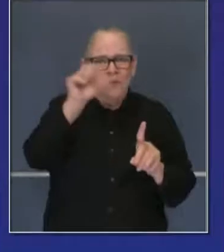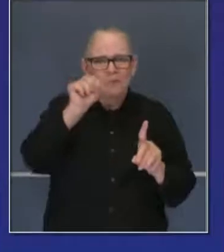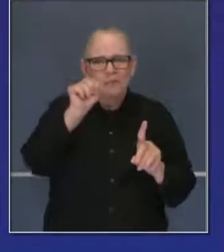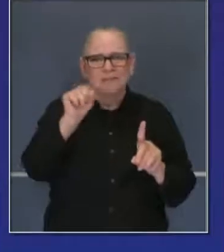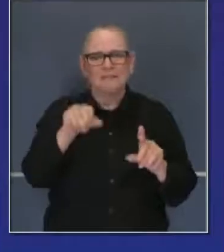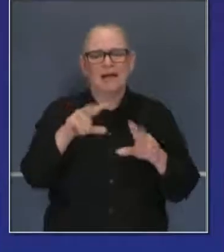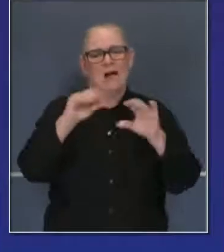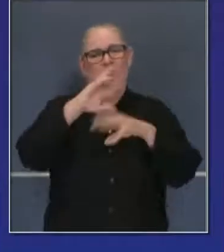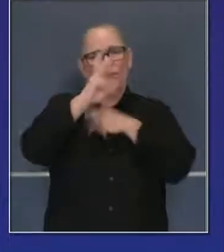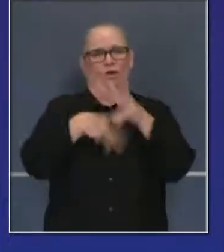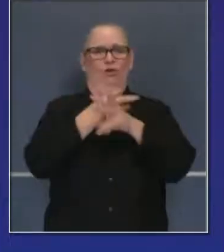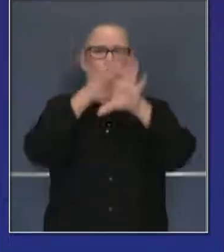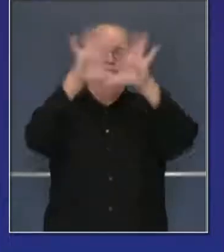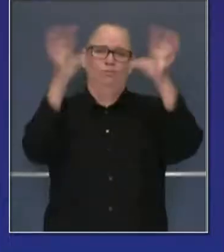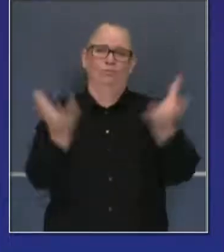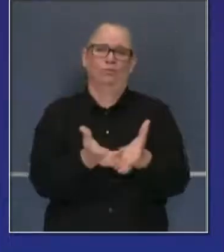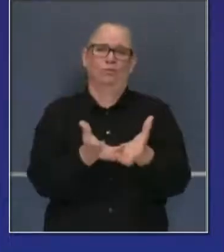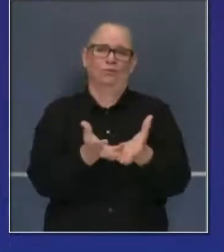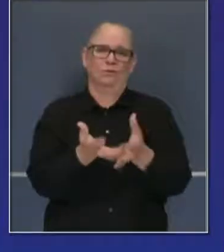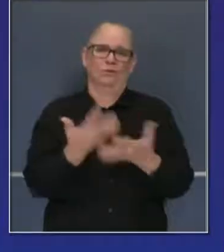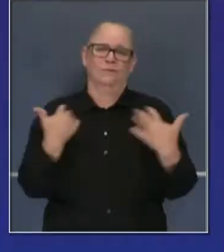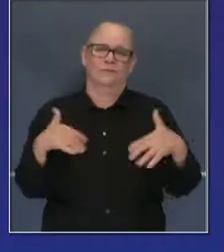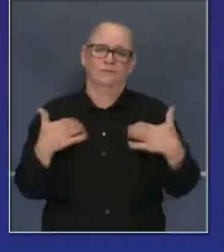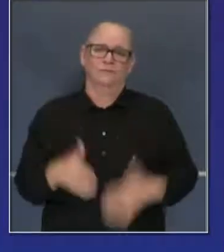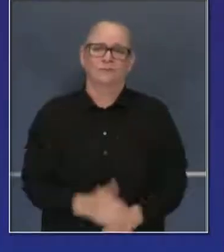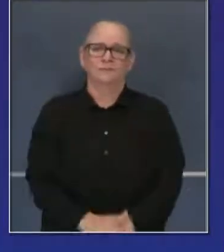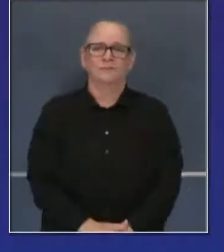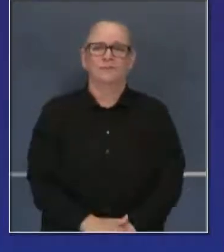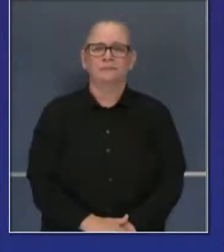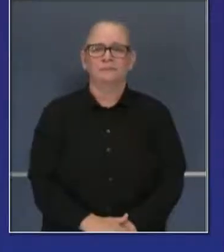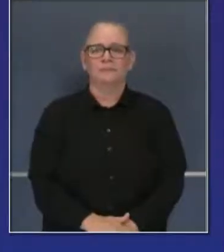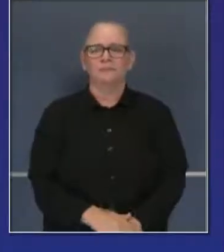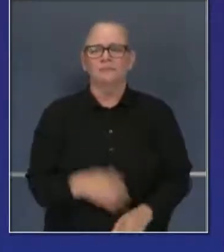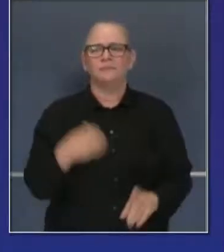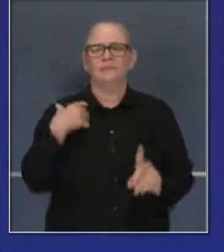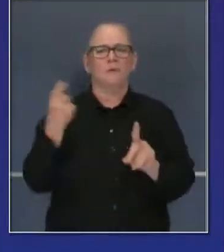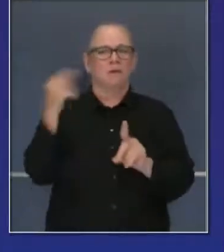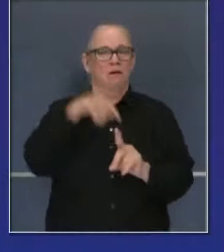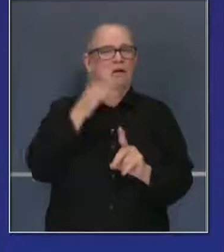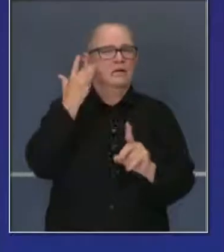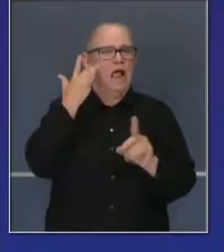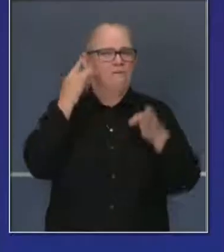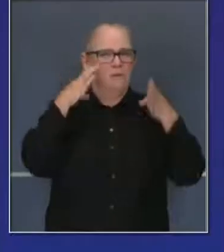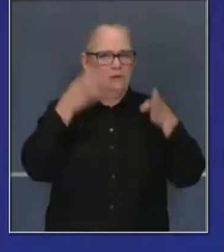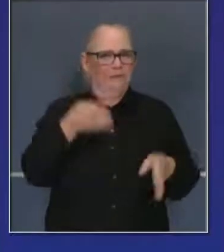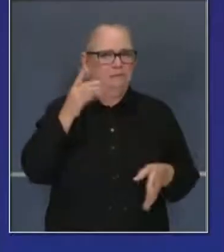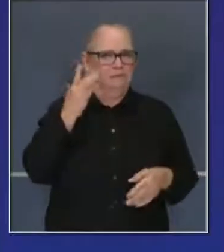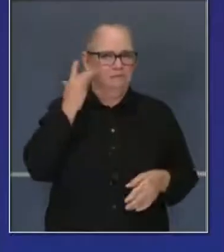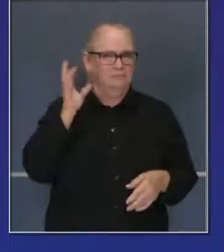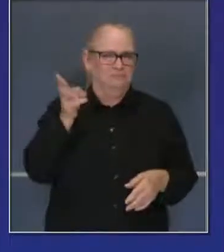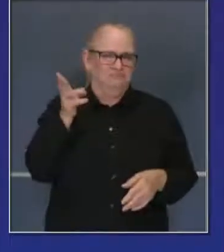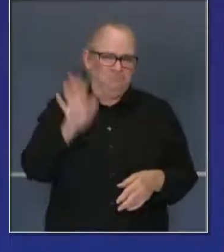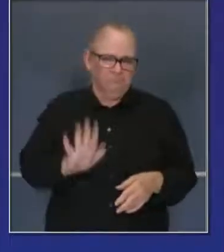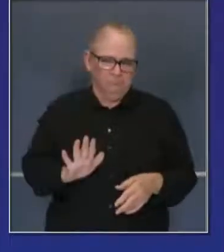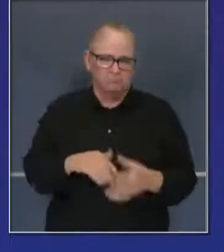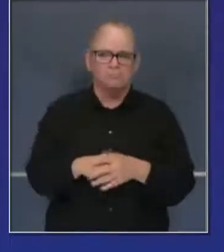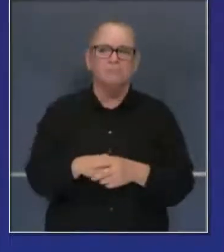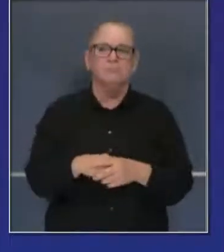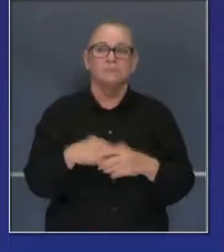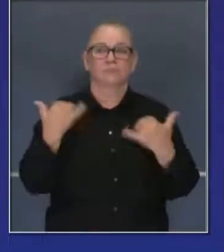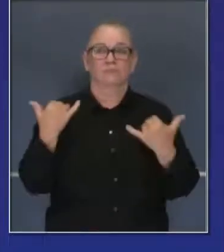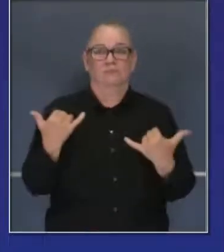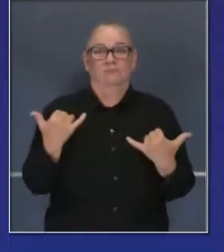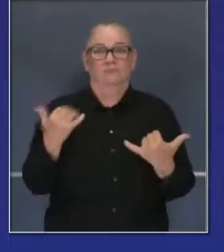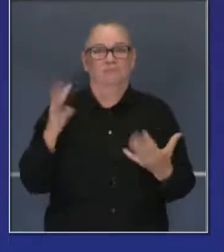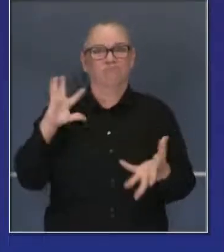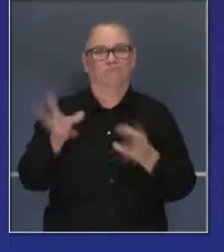world people. As it relates to California's historic wildfire seasons, let me break them down in terms of the total number of fires